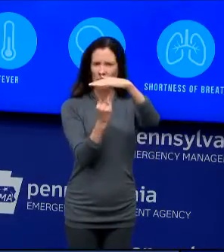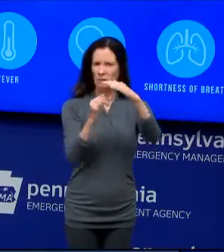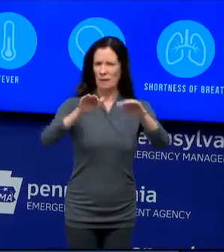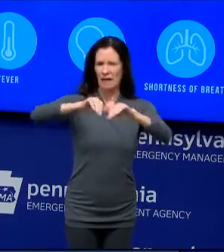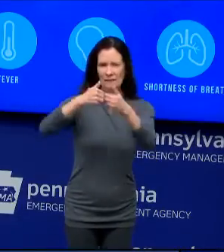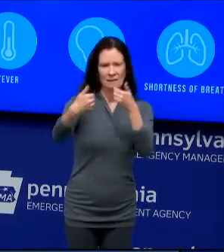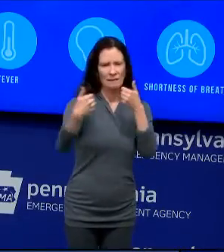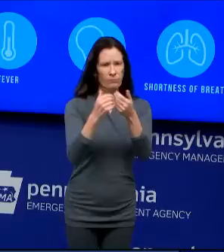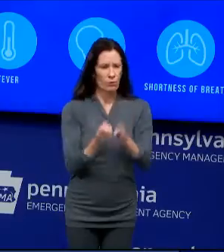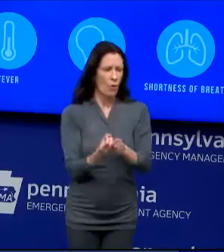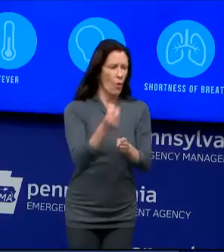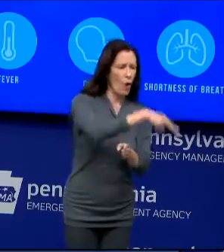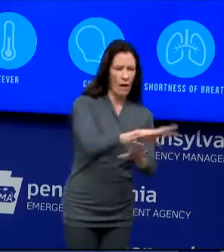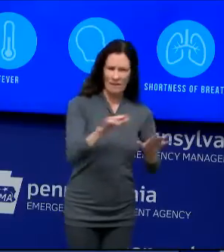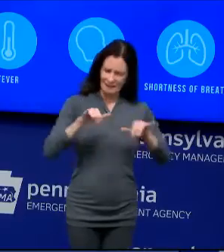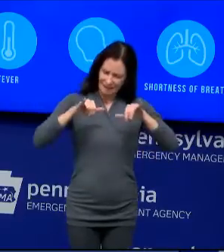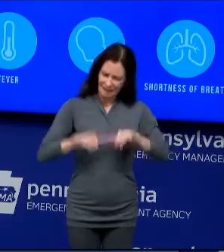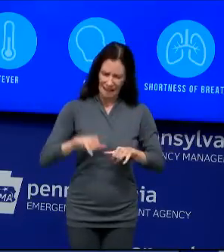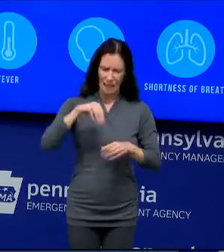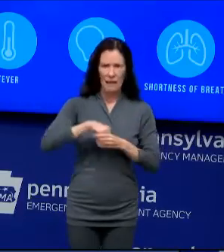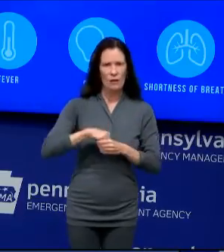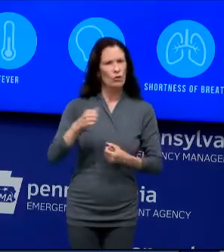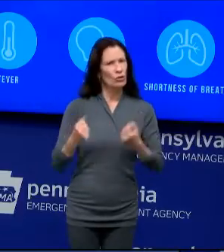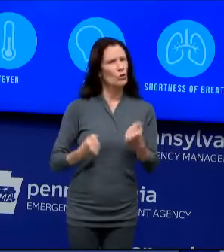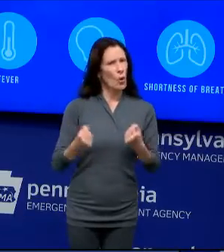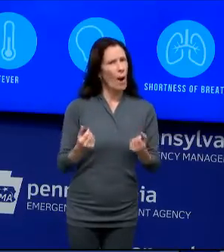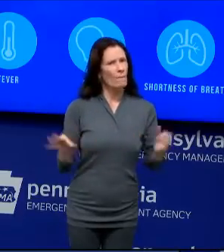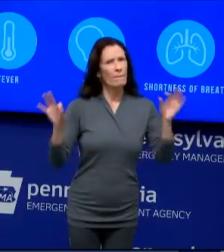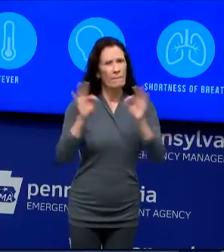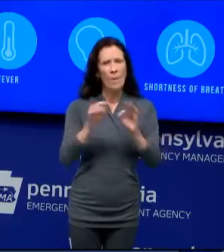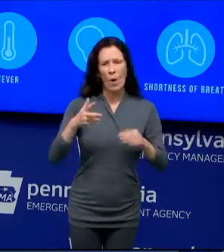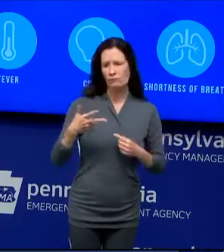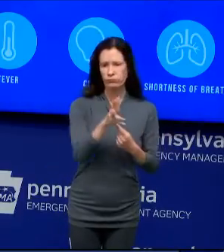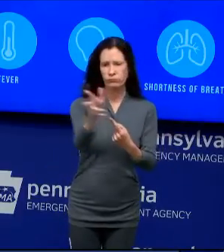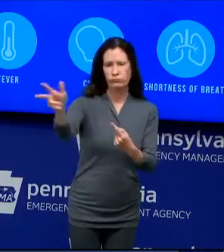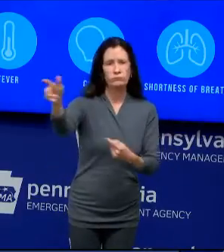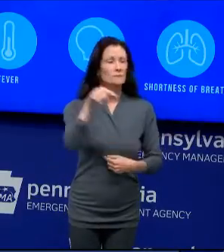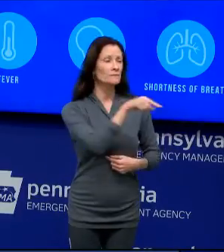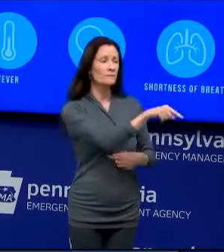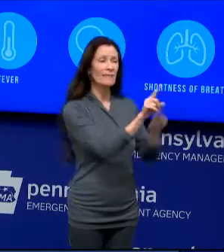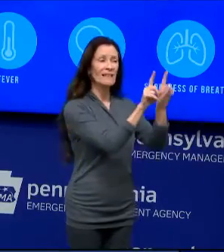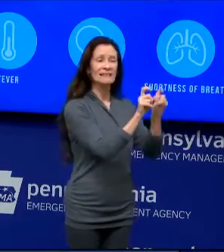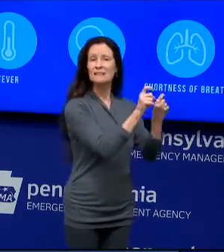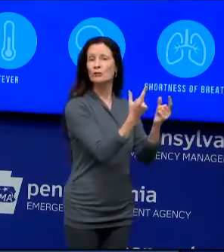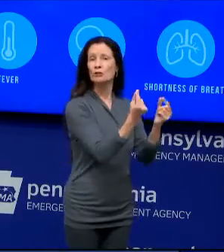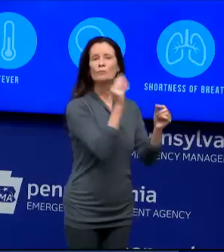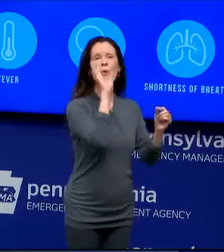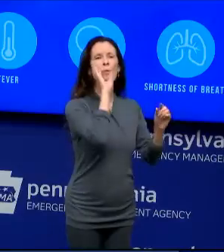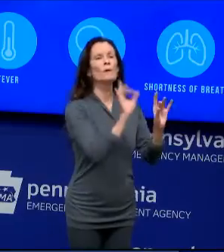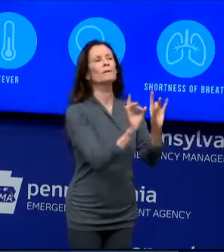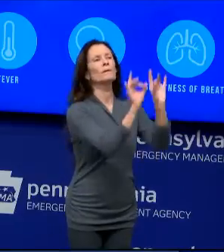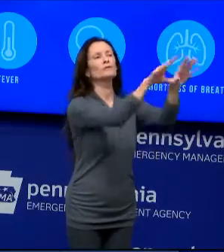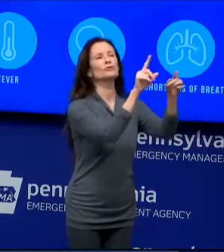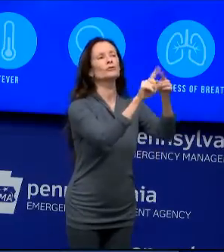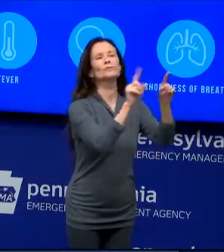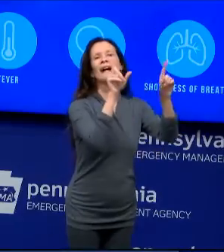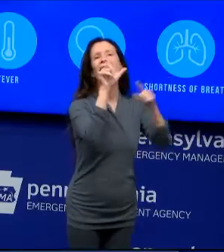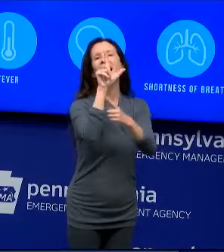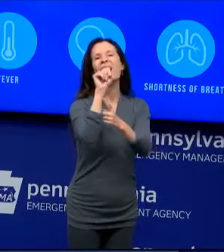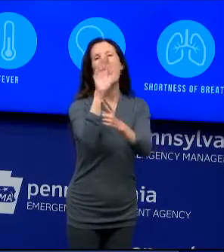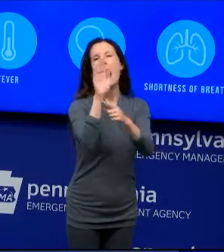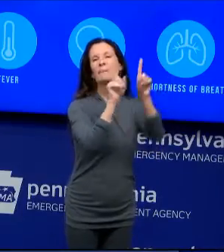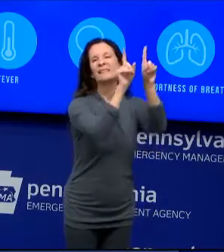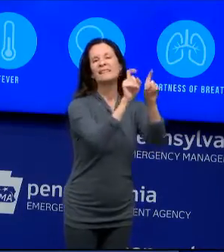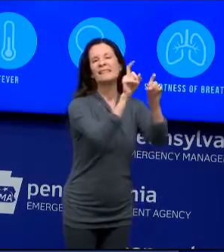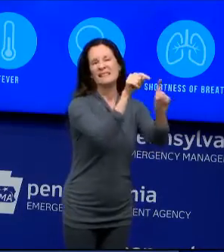will be providing results in 2 to 3 days. So remember, after you are tested,